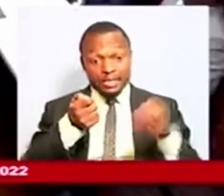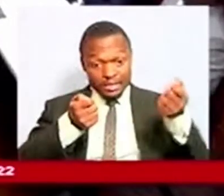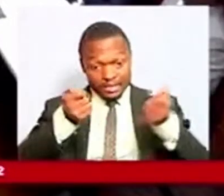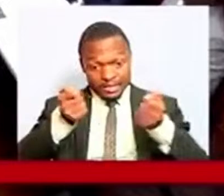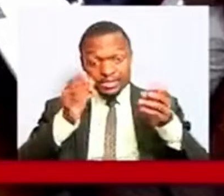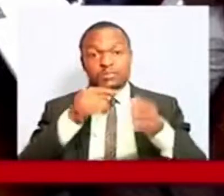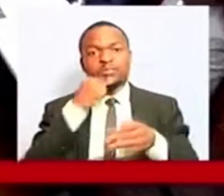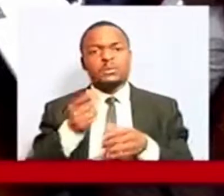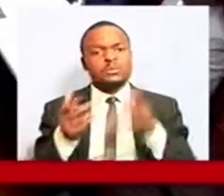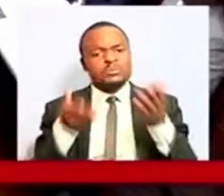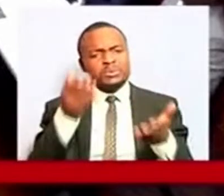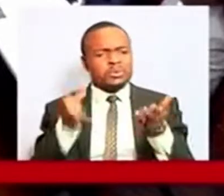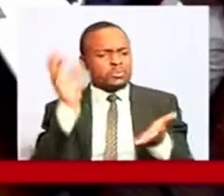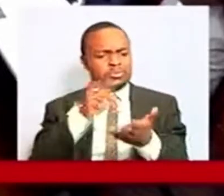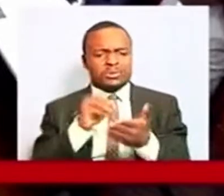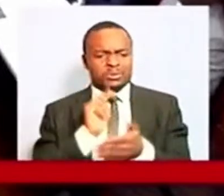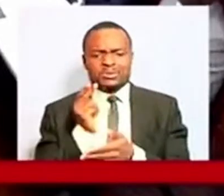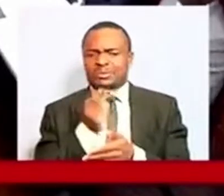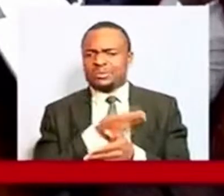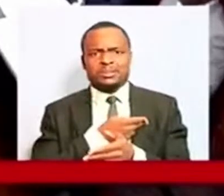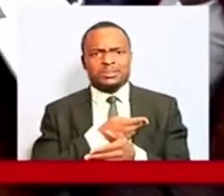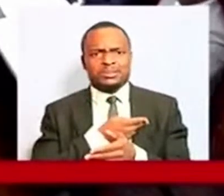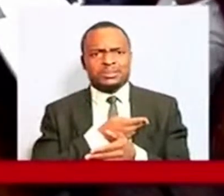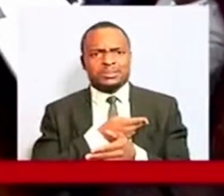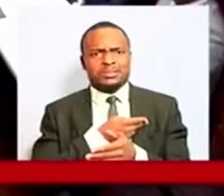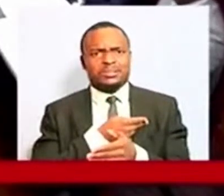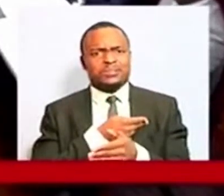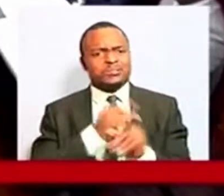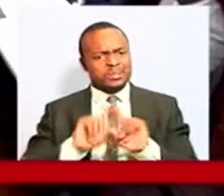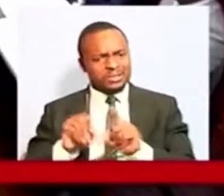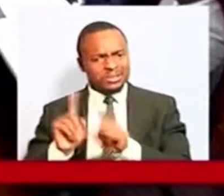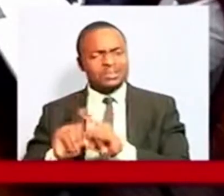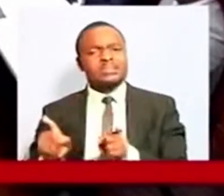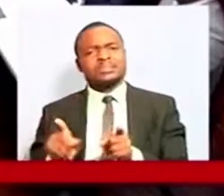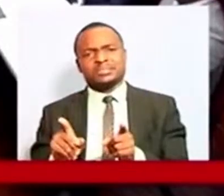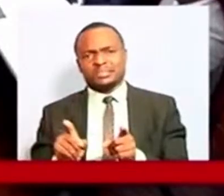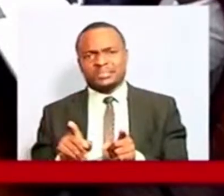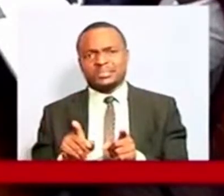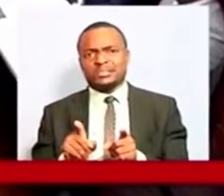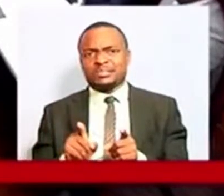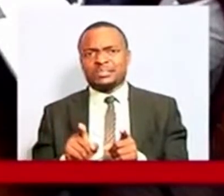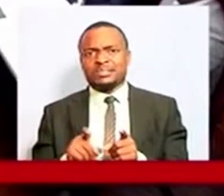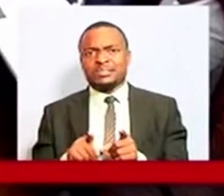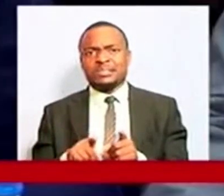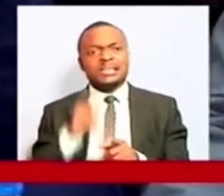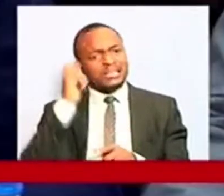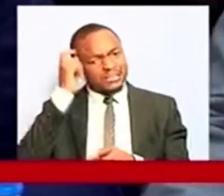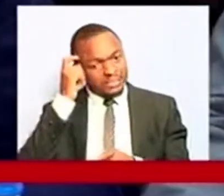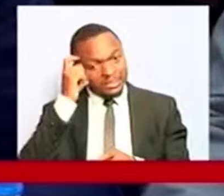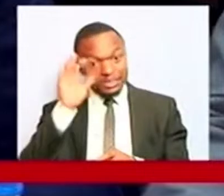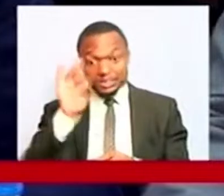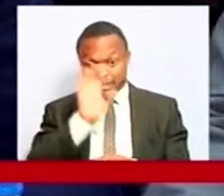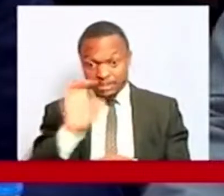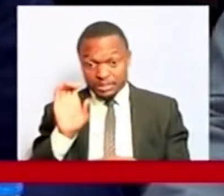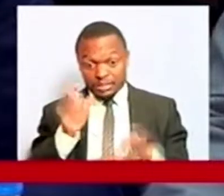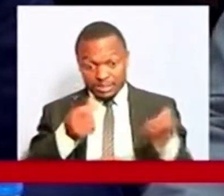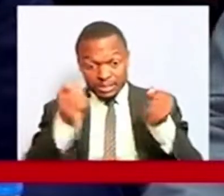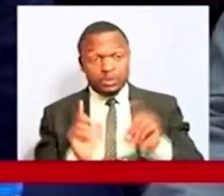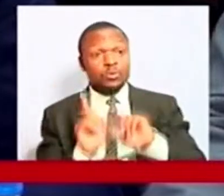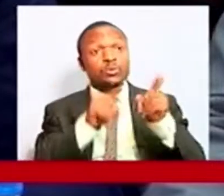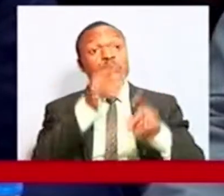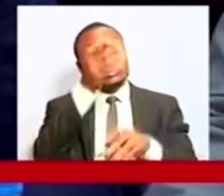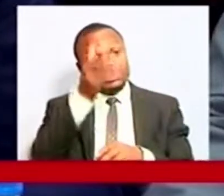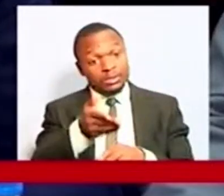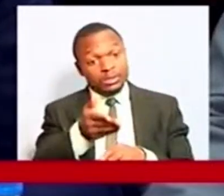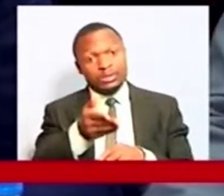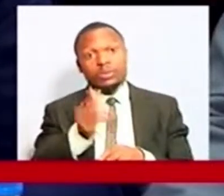say maybe, then you are putting us in a value of decision. Okay, so on the 800, the driver who went there just went